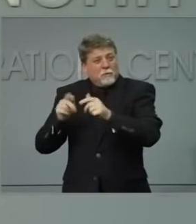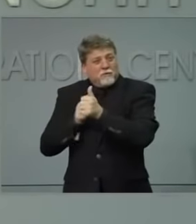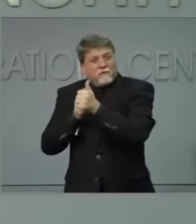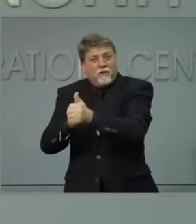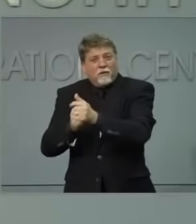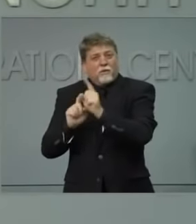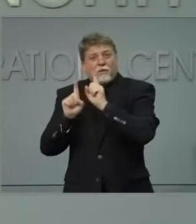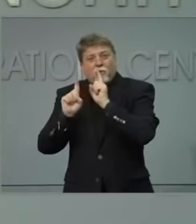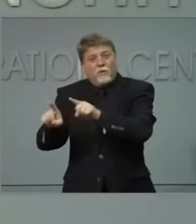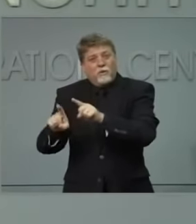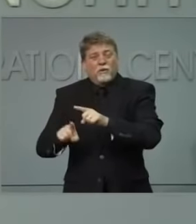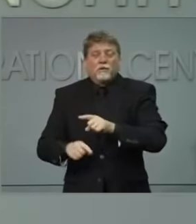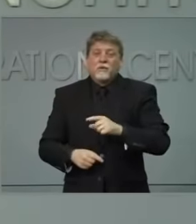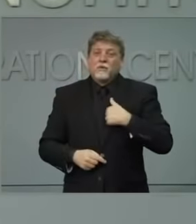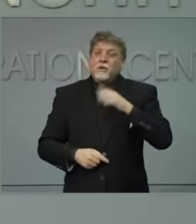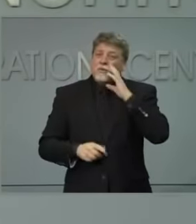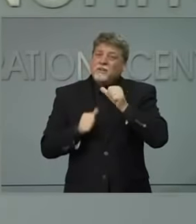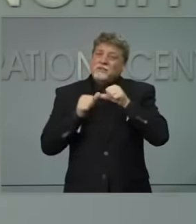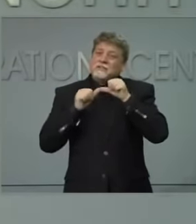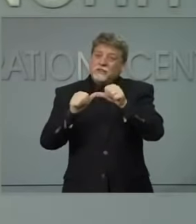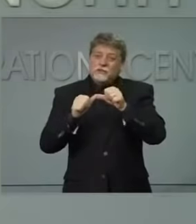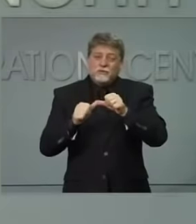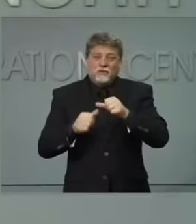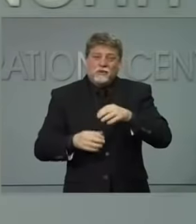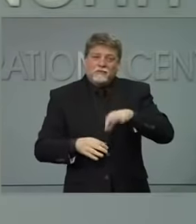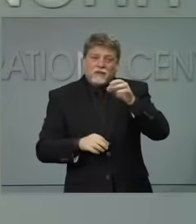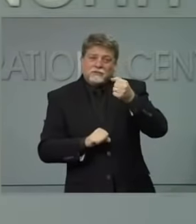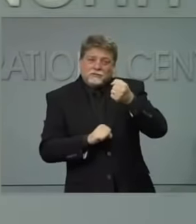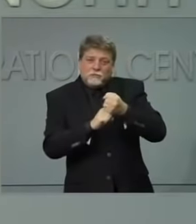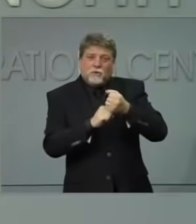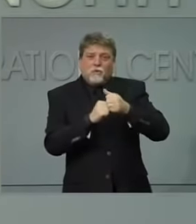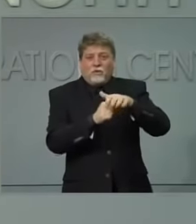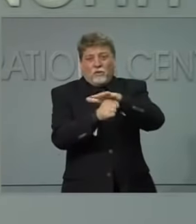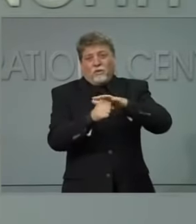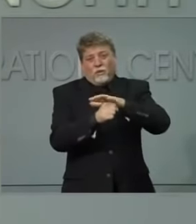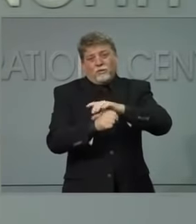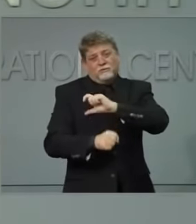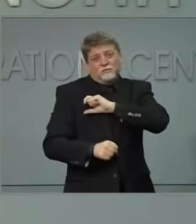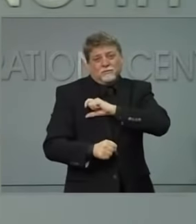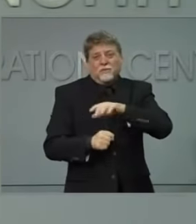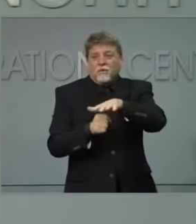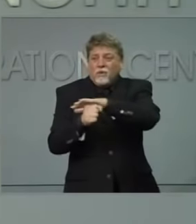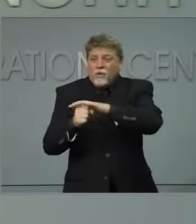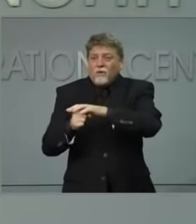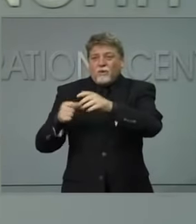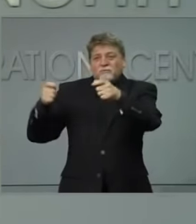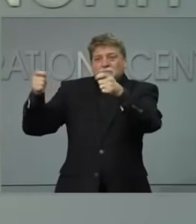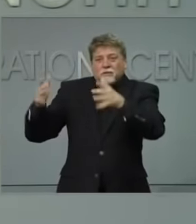to do that to make sure that people comply. Next question, please.